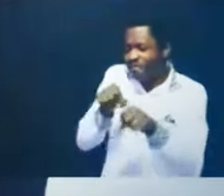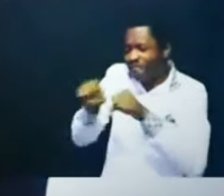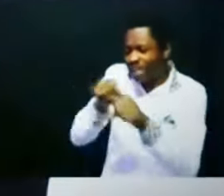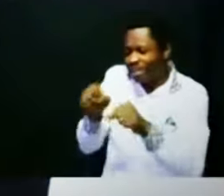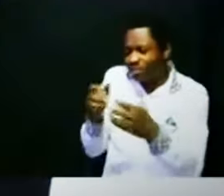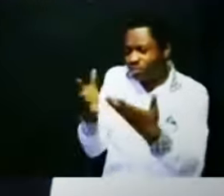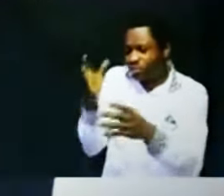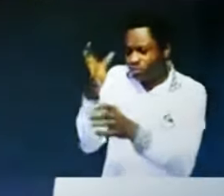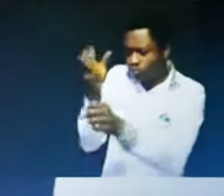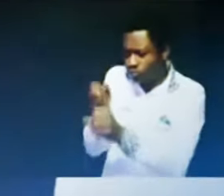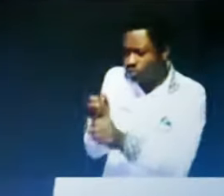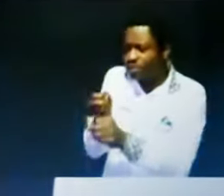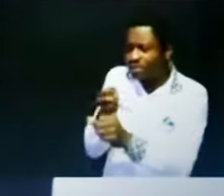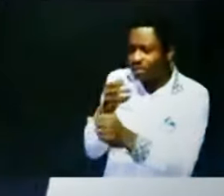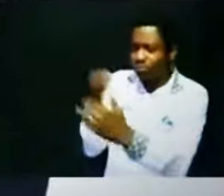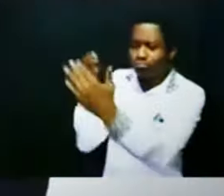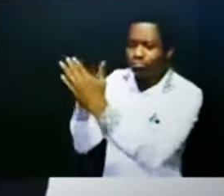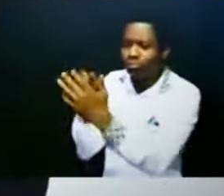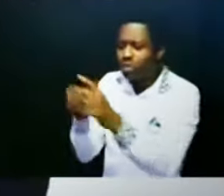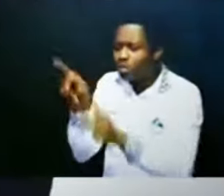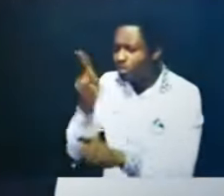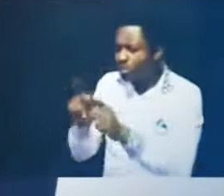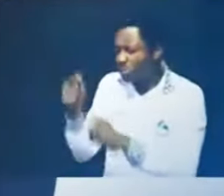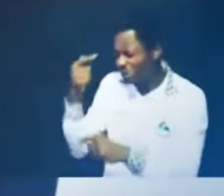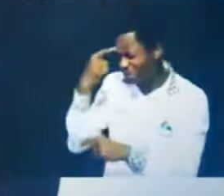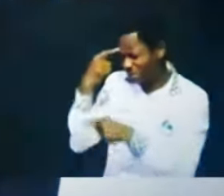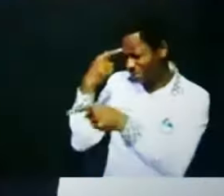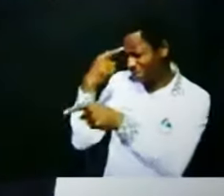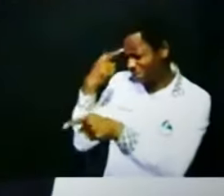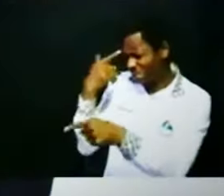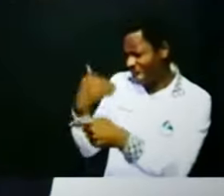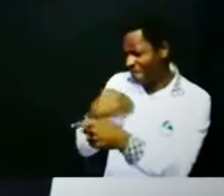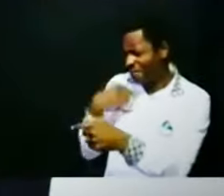not want them to prosper.